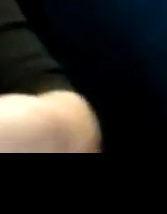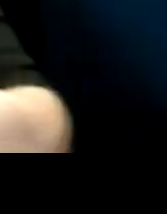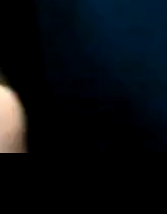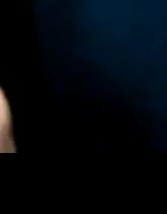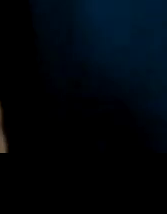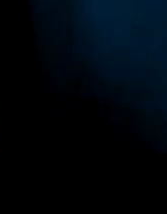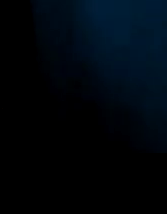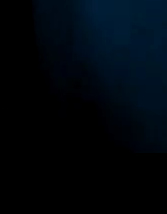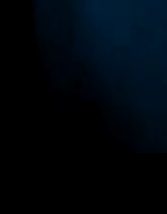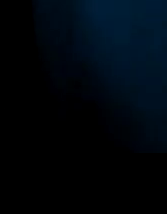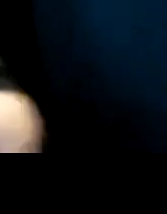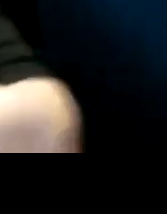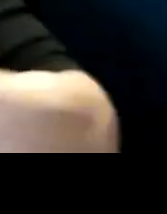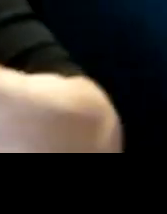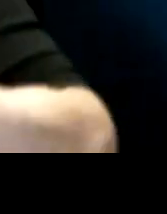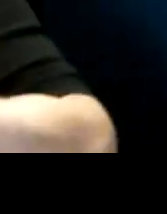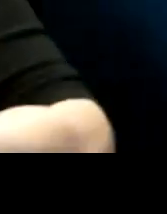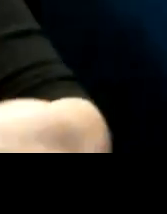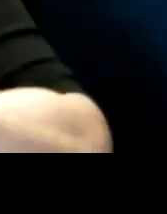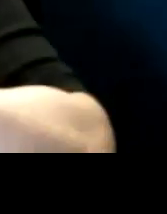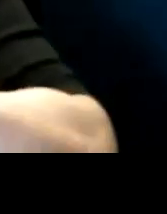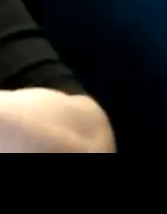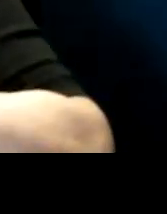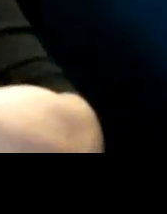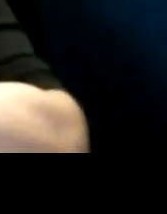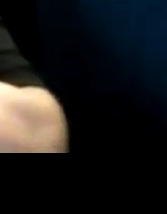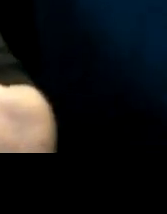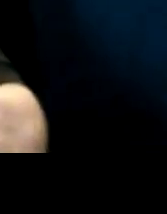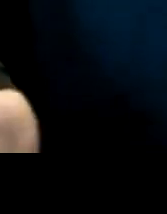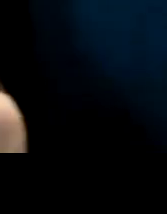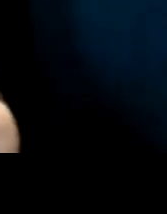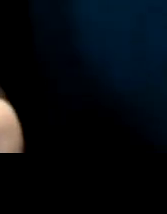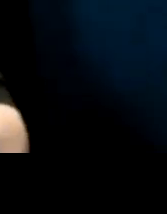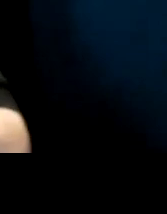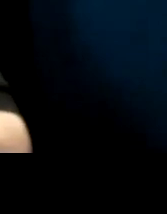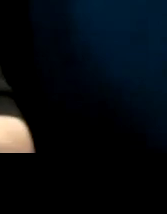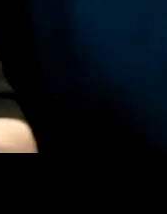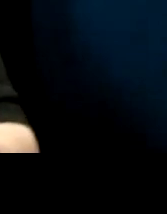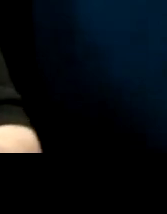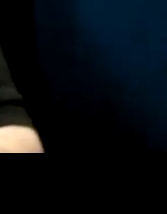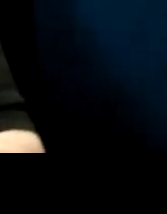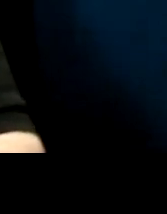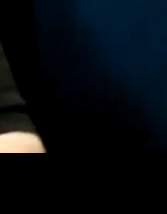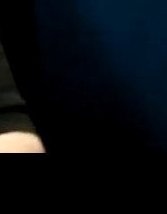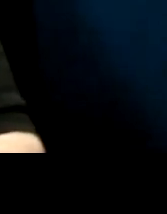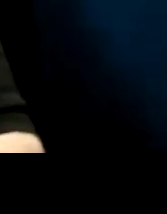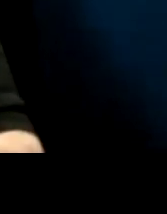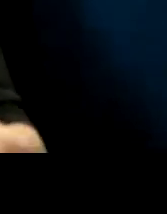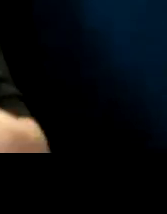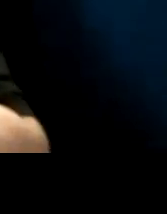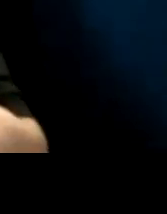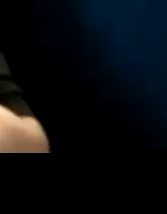children, or I'm going to hurt your pet. Hang on just a second, Tony. It looks like we can't see the PowerPoint